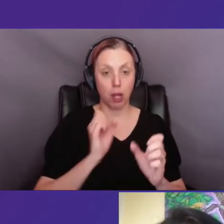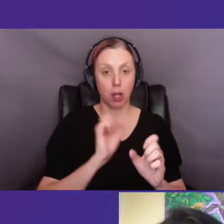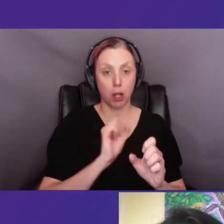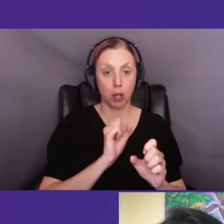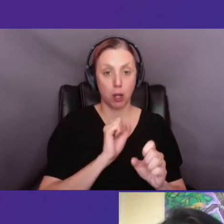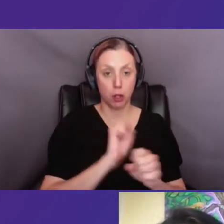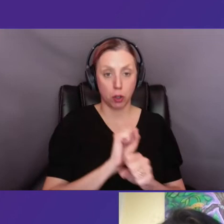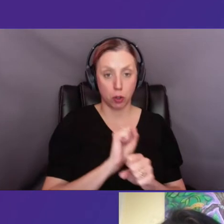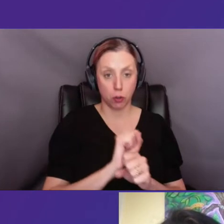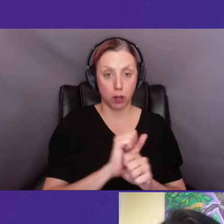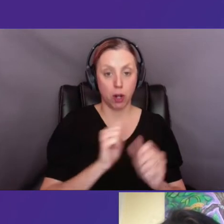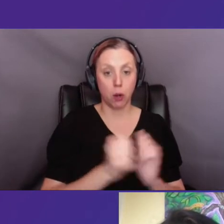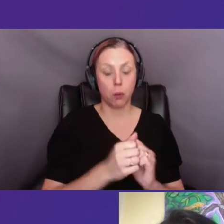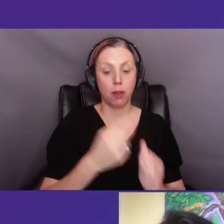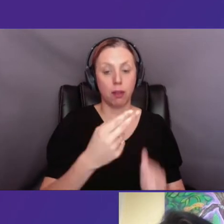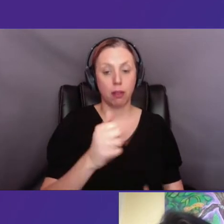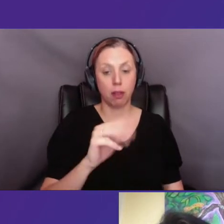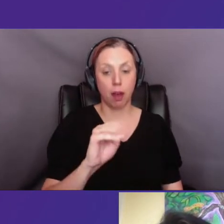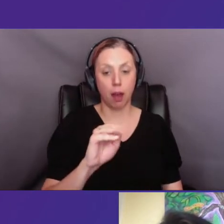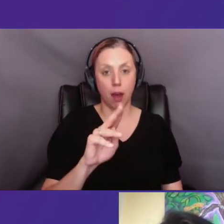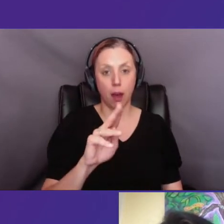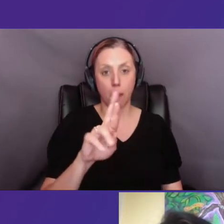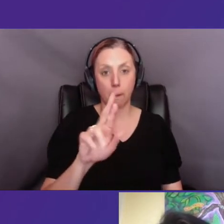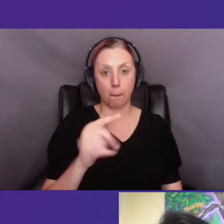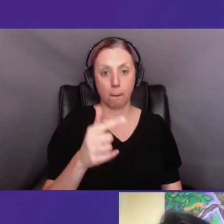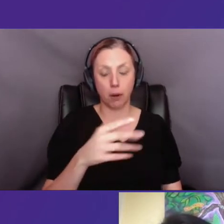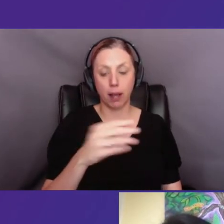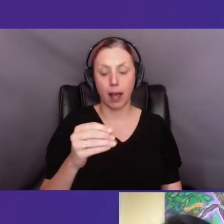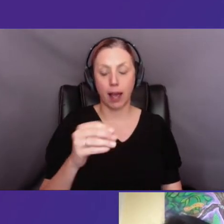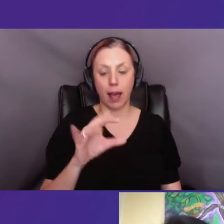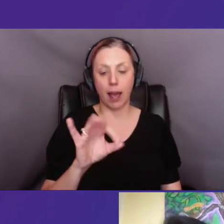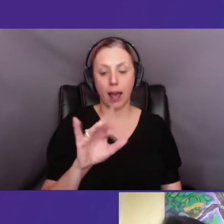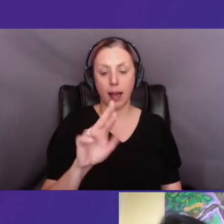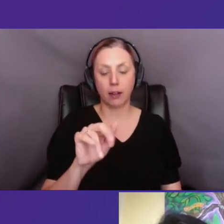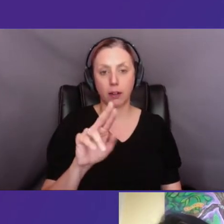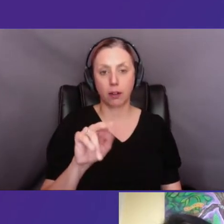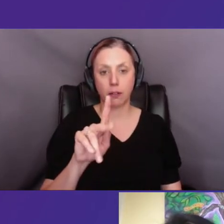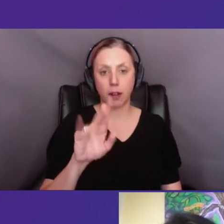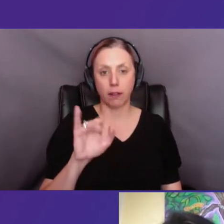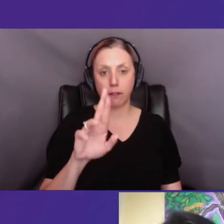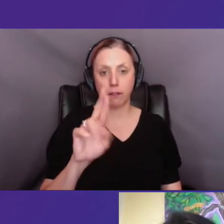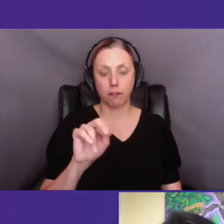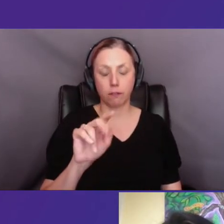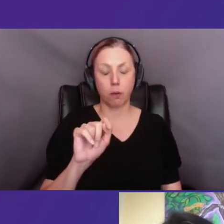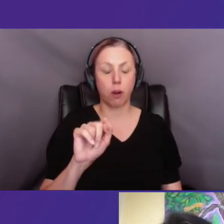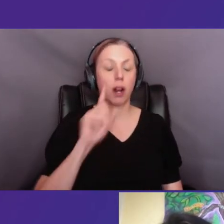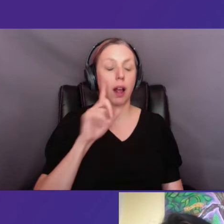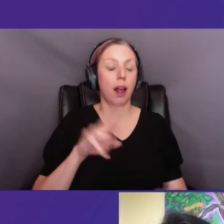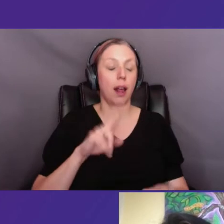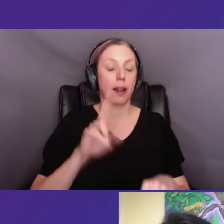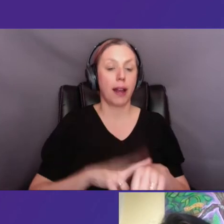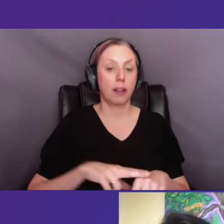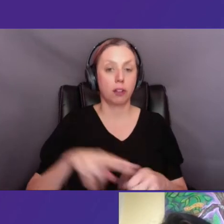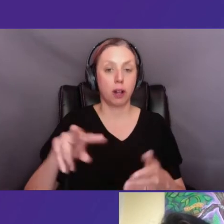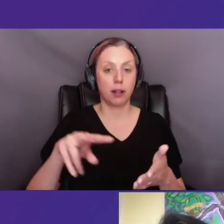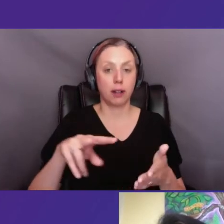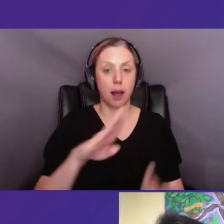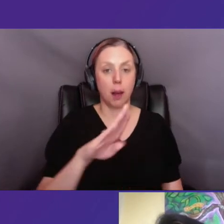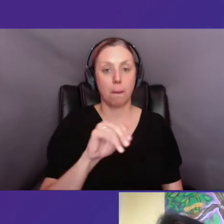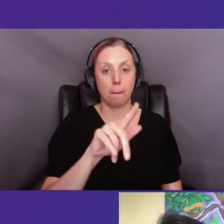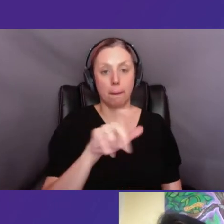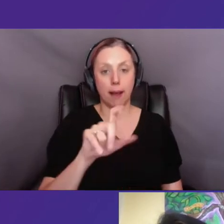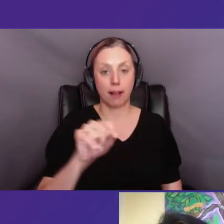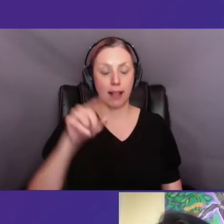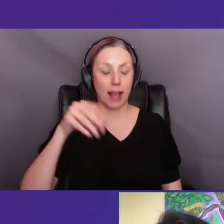Hamburg, Frankfurt, and the National Ballet of Canada. I was just primarily interested in dancing and performing.